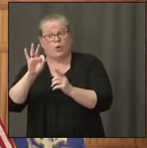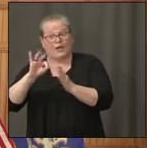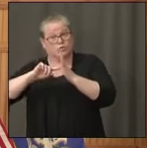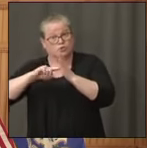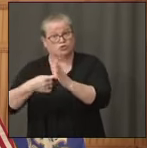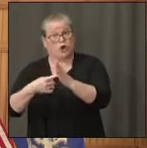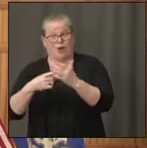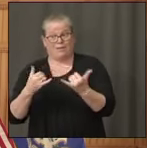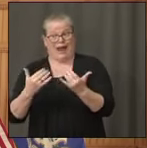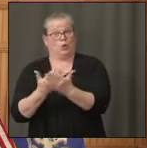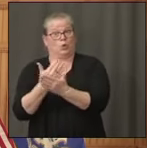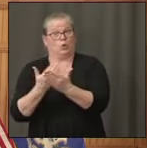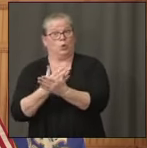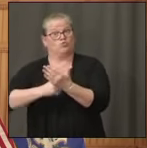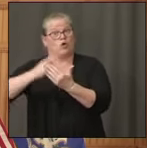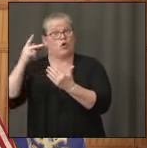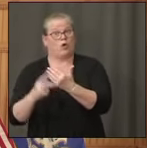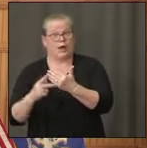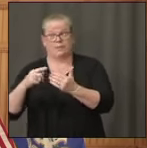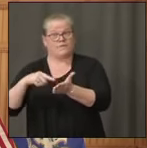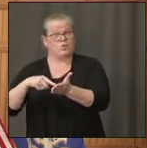that we probably can't afford.